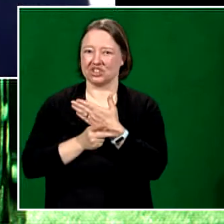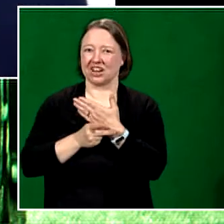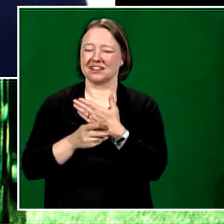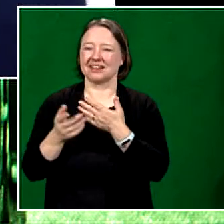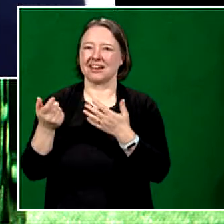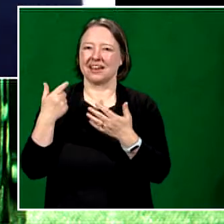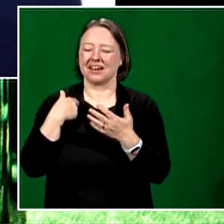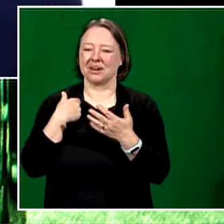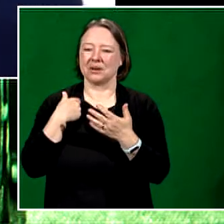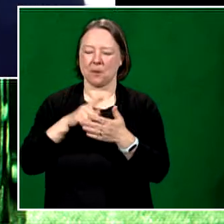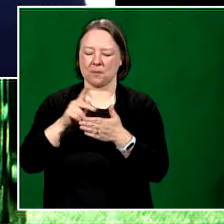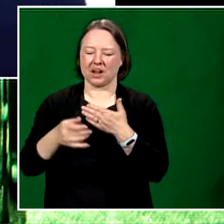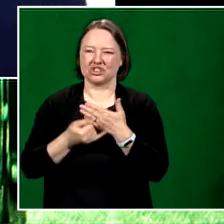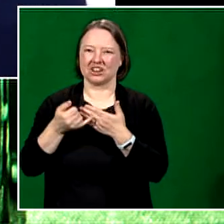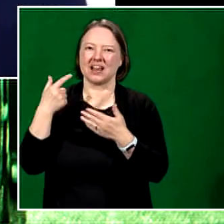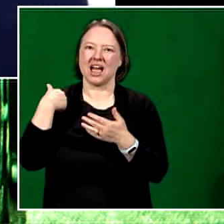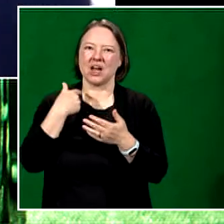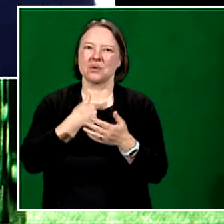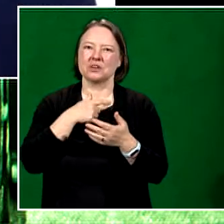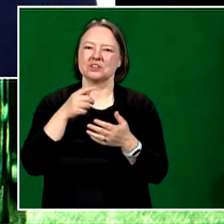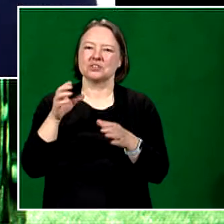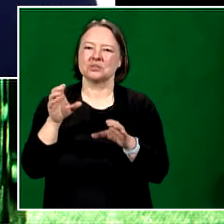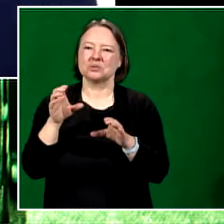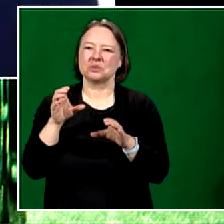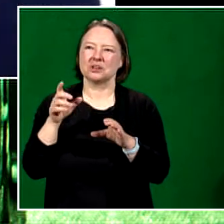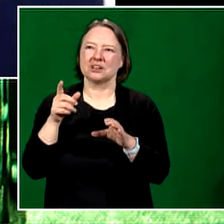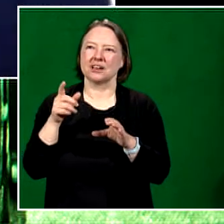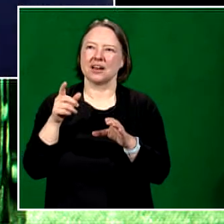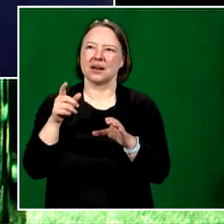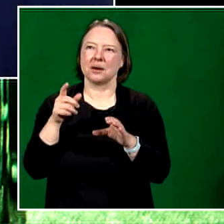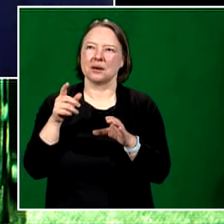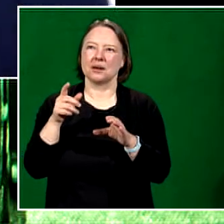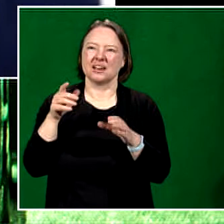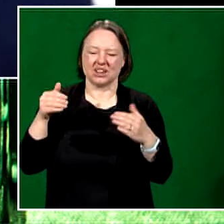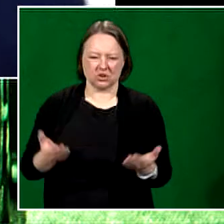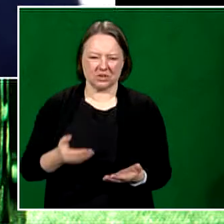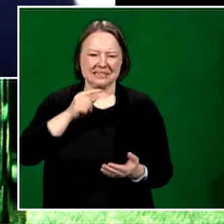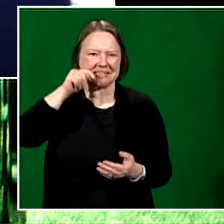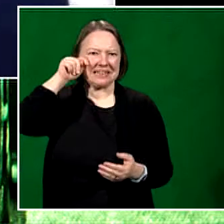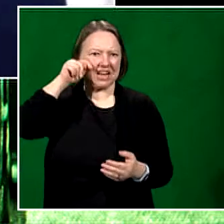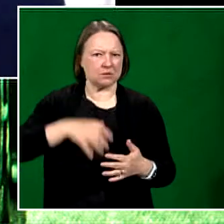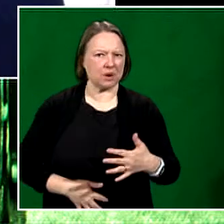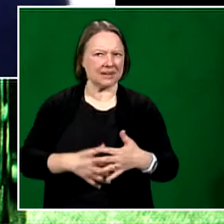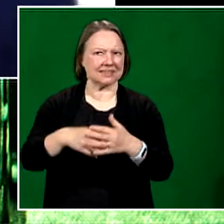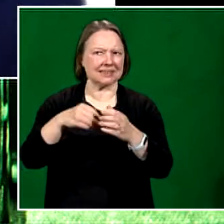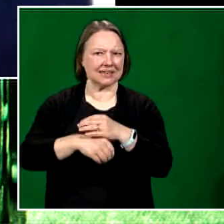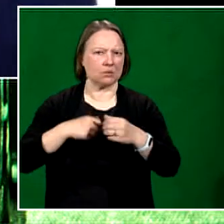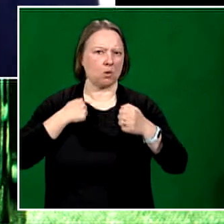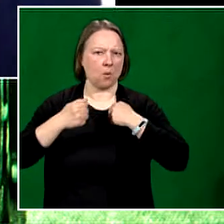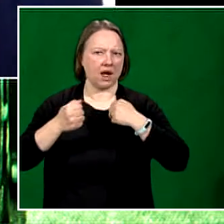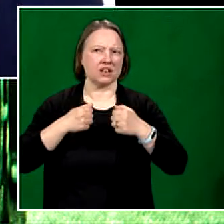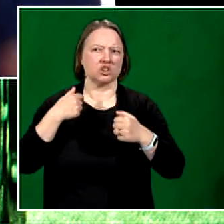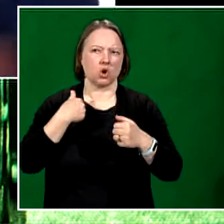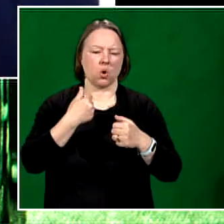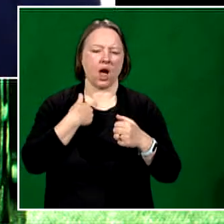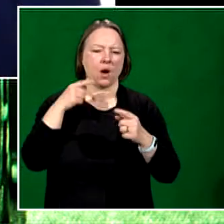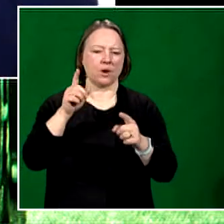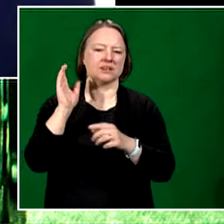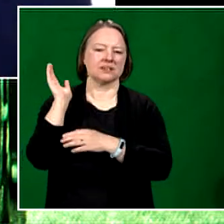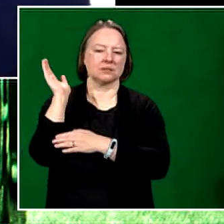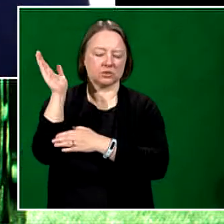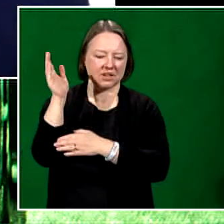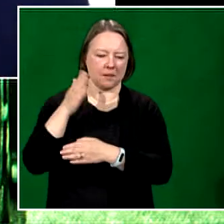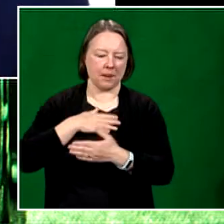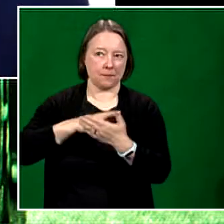to reduce unintended teenage pregnancies in Rwanda. So I met him when I went to present my